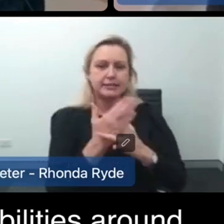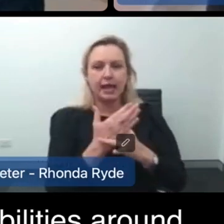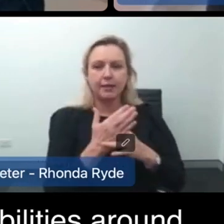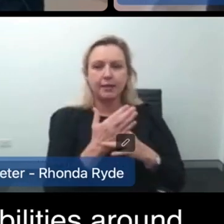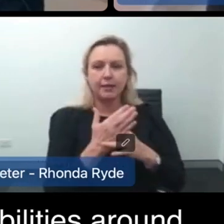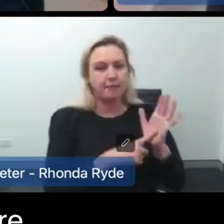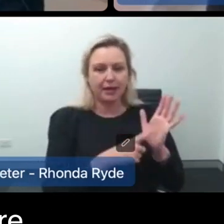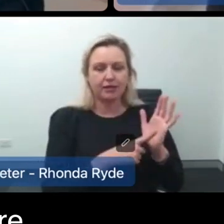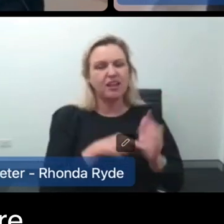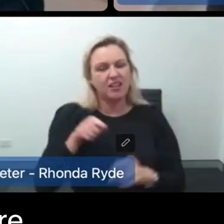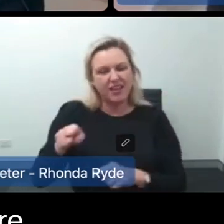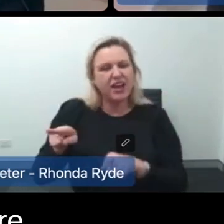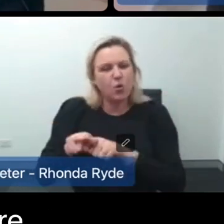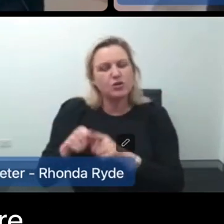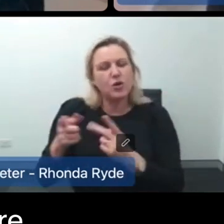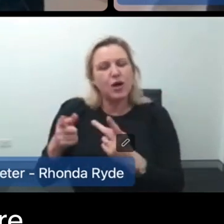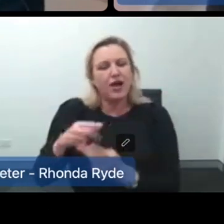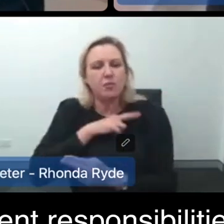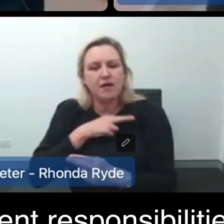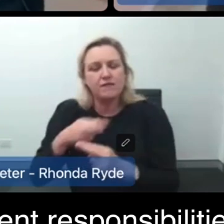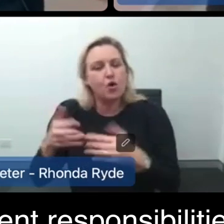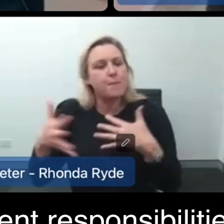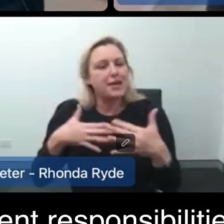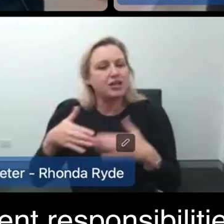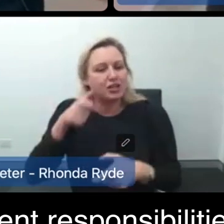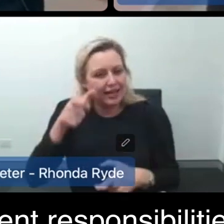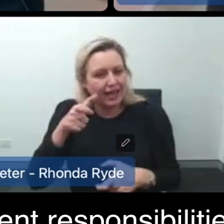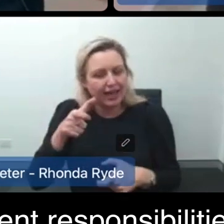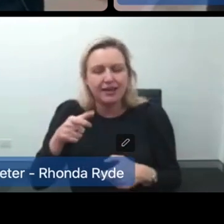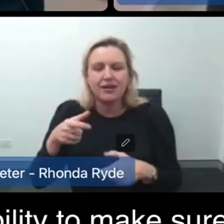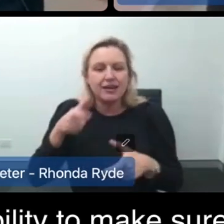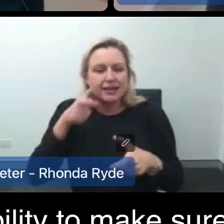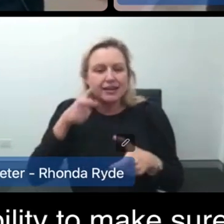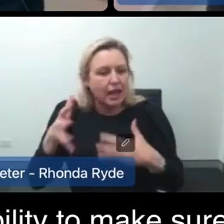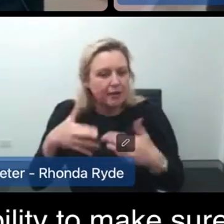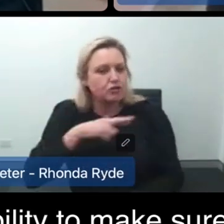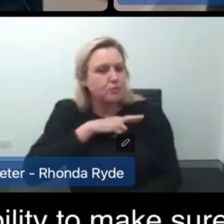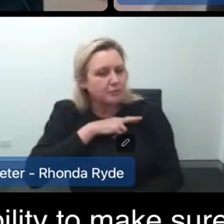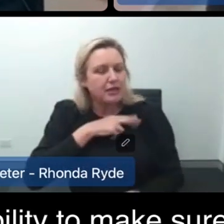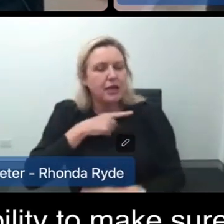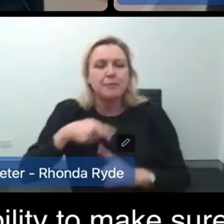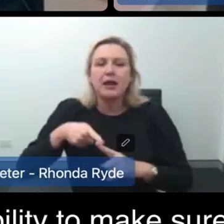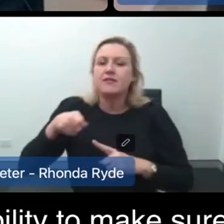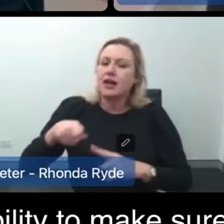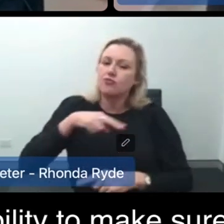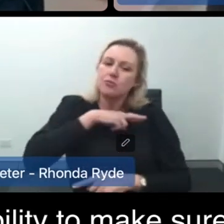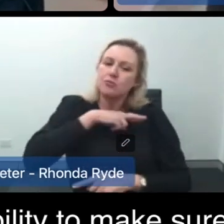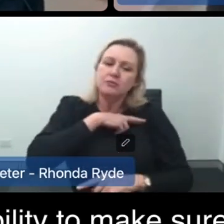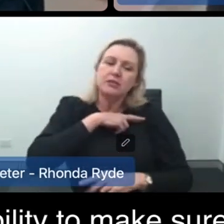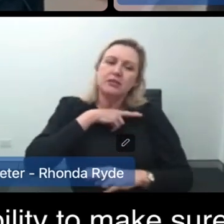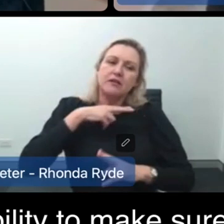have responsibilities around managing care. So they have care management responsibilities, and they have the responsibility